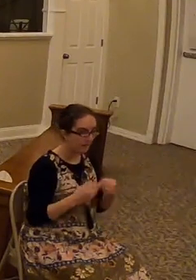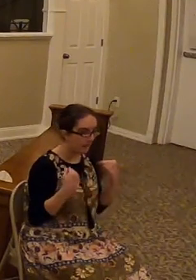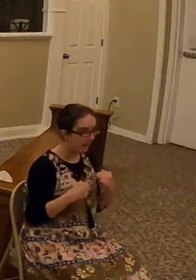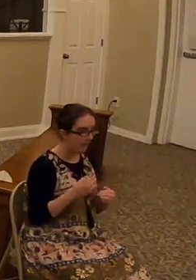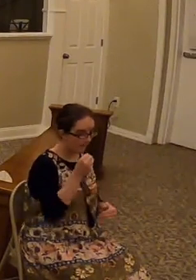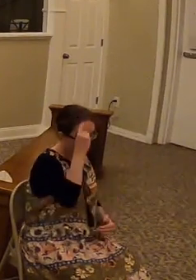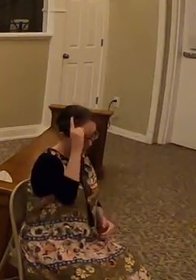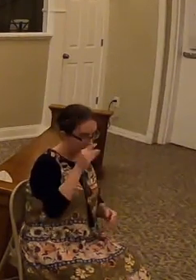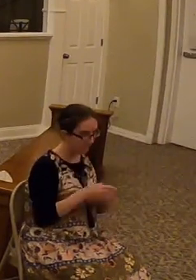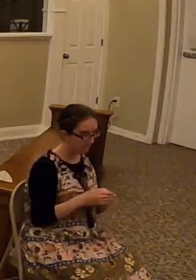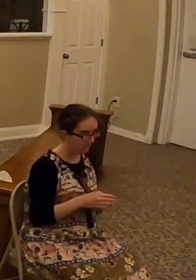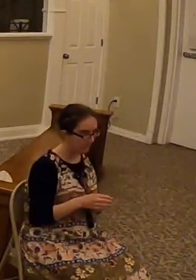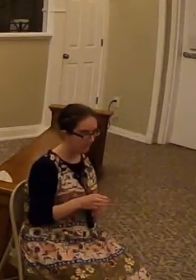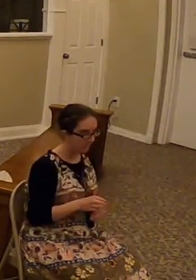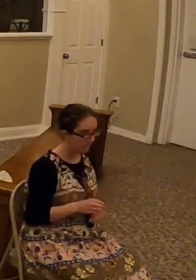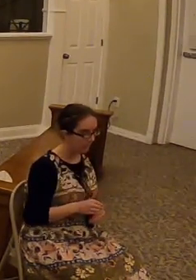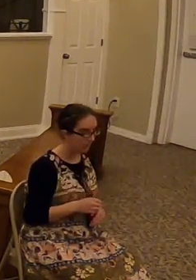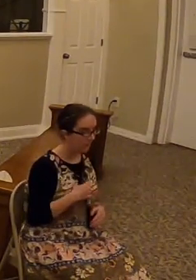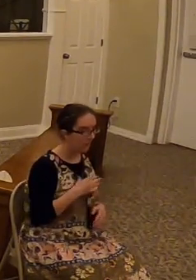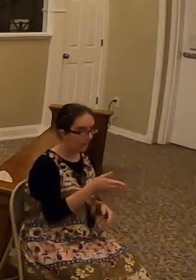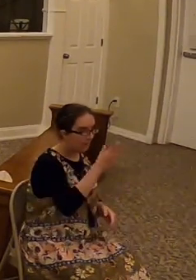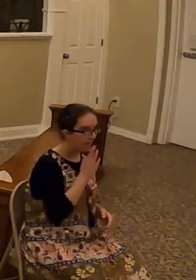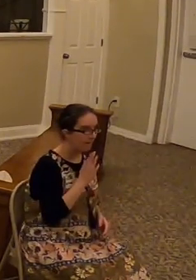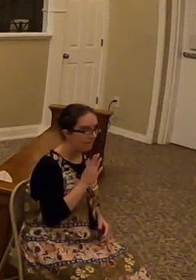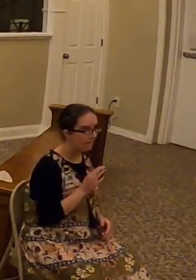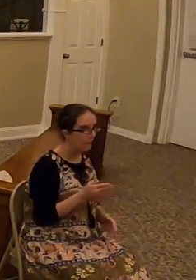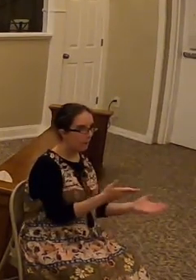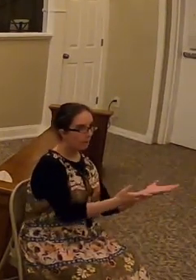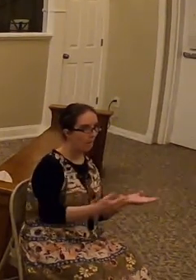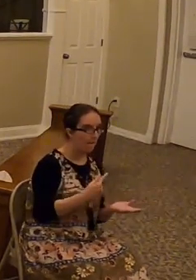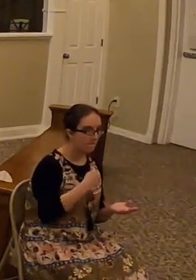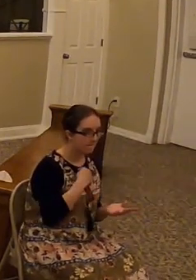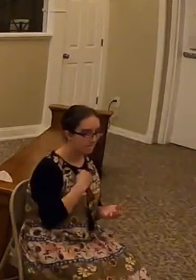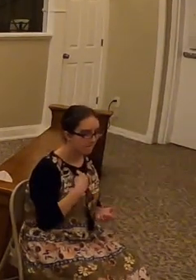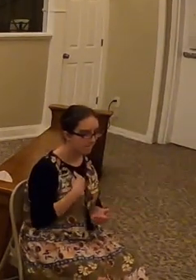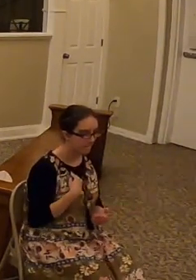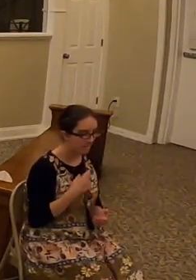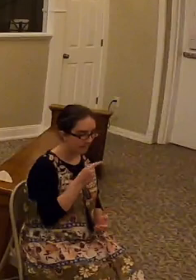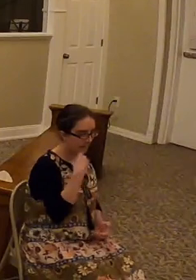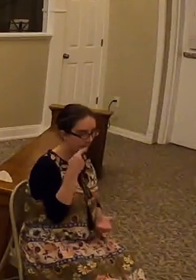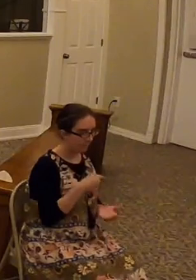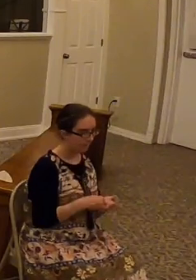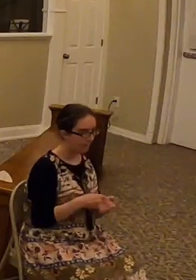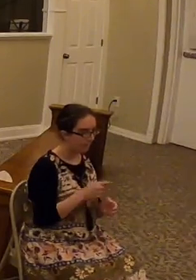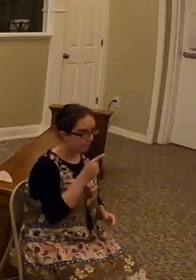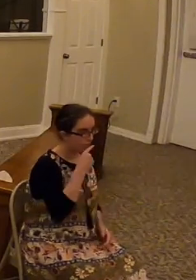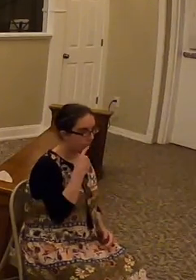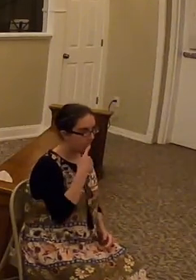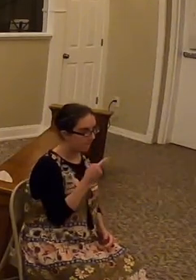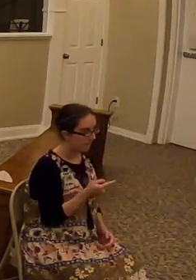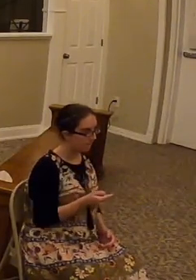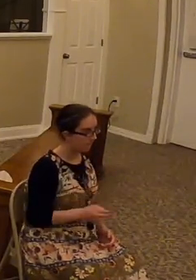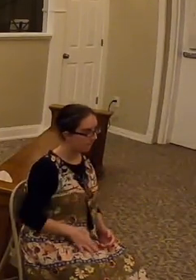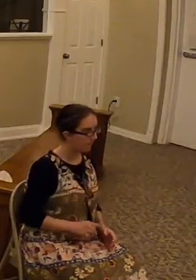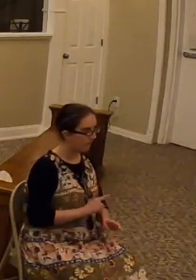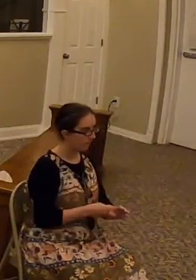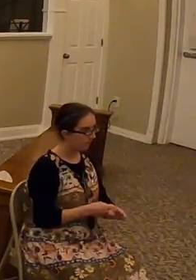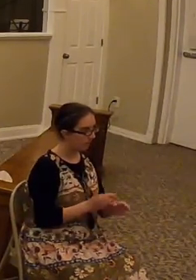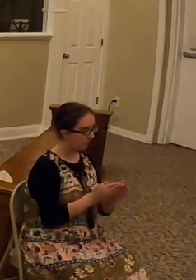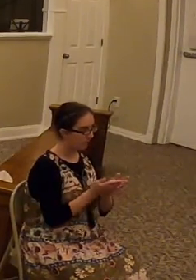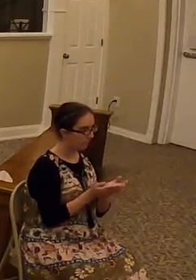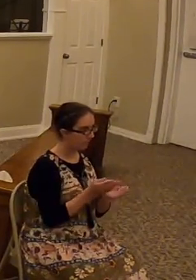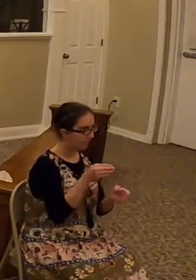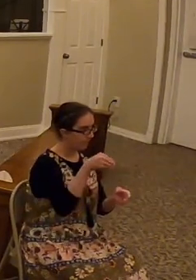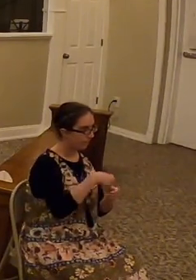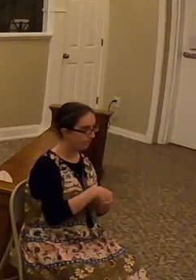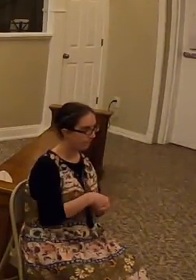can I understand except some man explained it to me?" "Well, that's what God just sent me here for. Let me explain this." And so he explained it to him, started at the scripture he